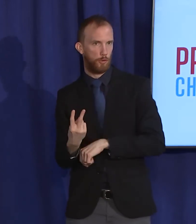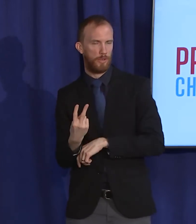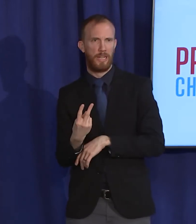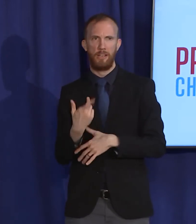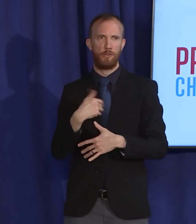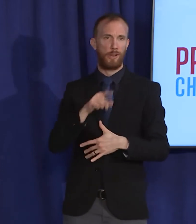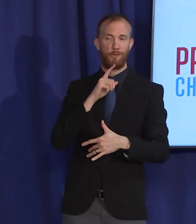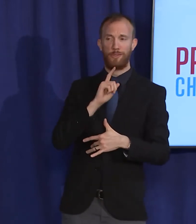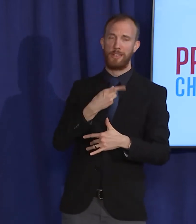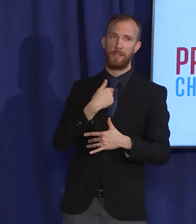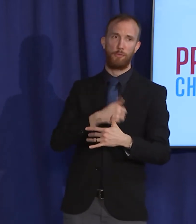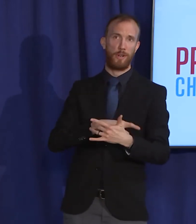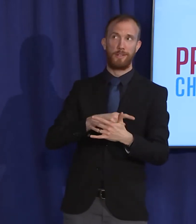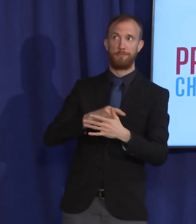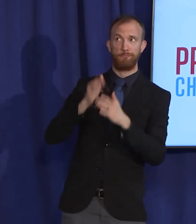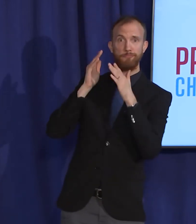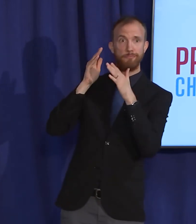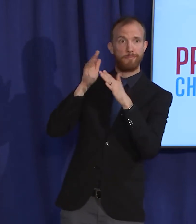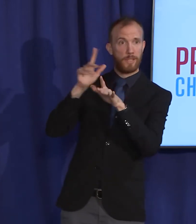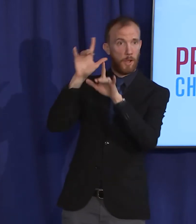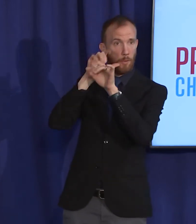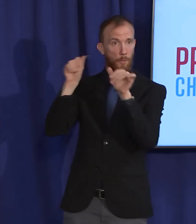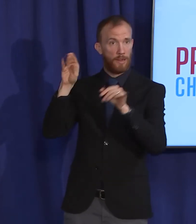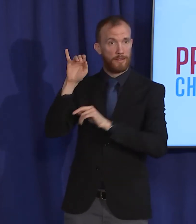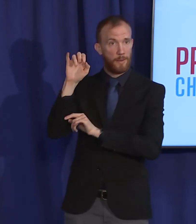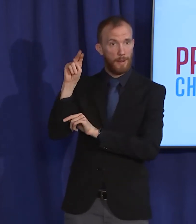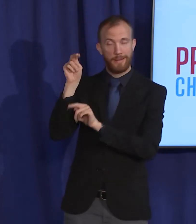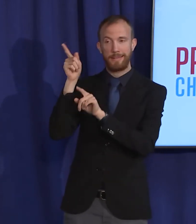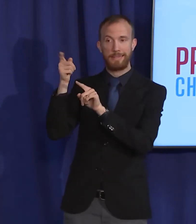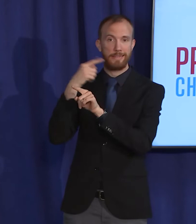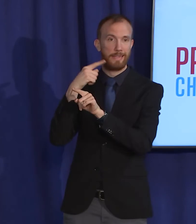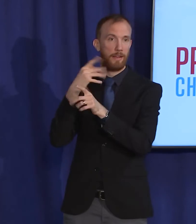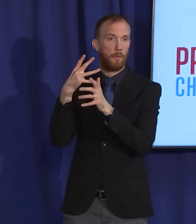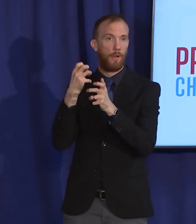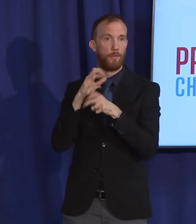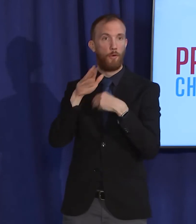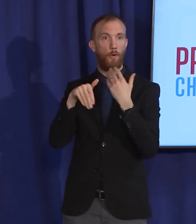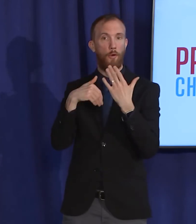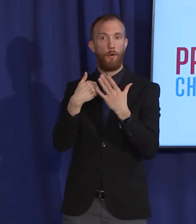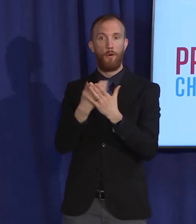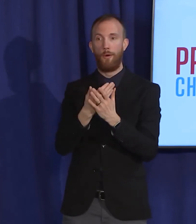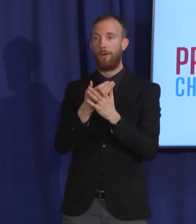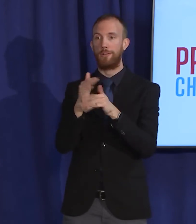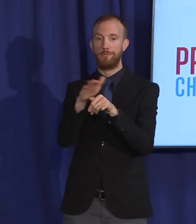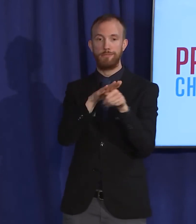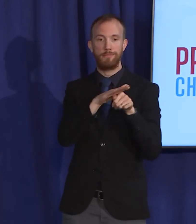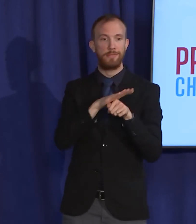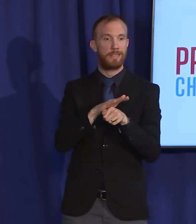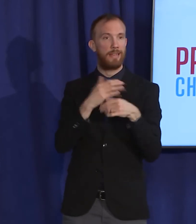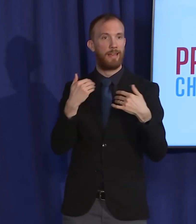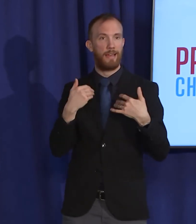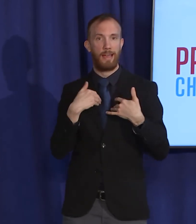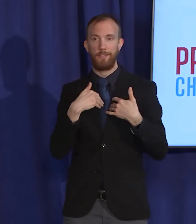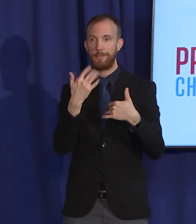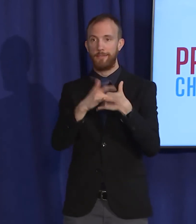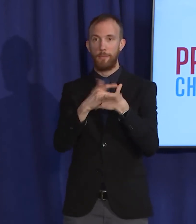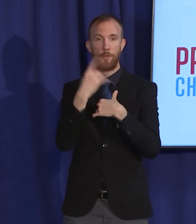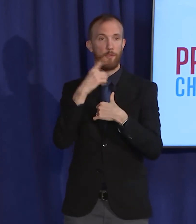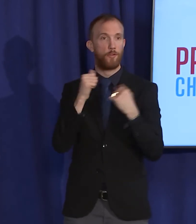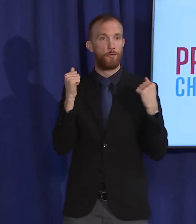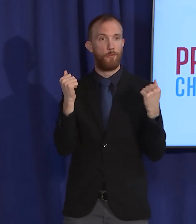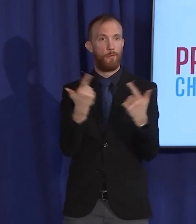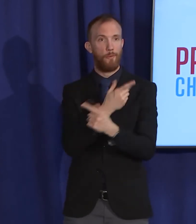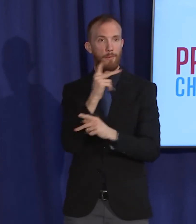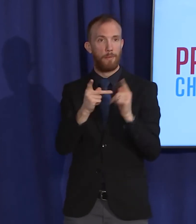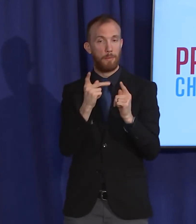President Biden said, where he was calling on all jurisdictions to have vaccine eligibility for all Americans by May 1st. I would be thrilled to be able to do